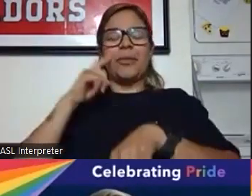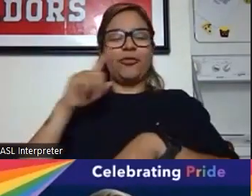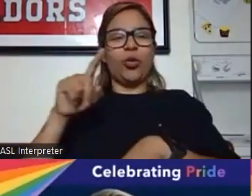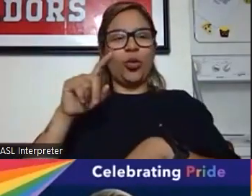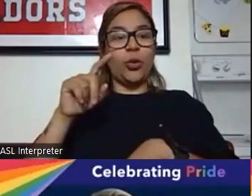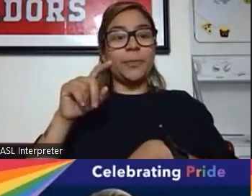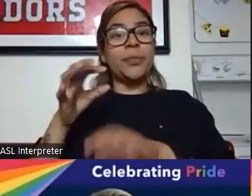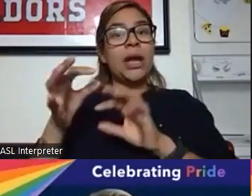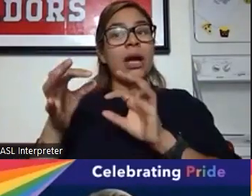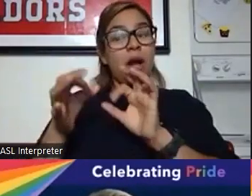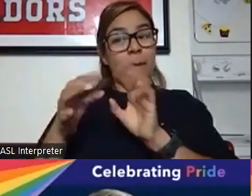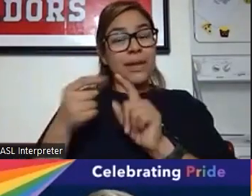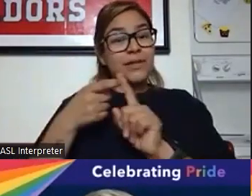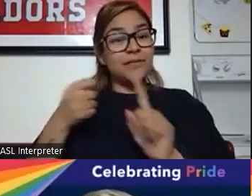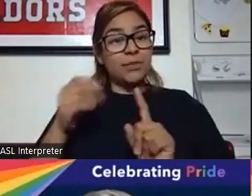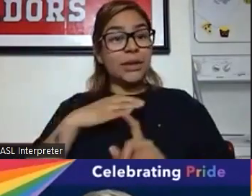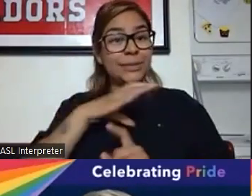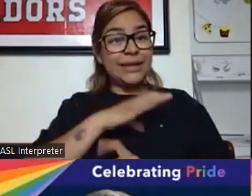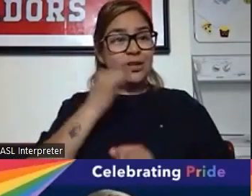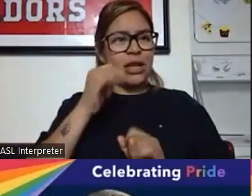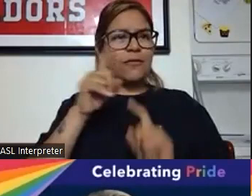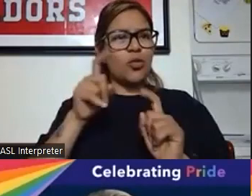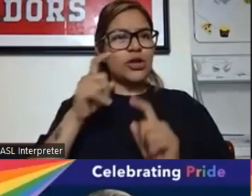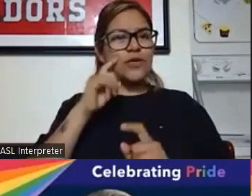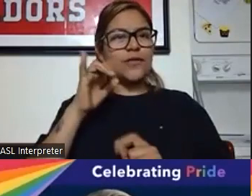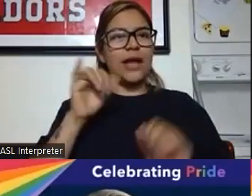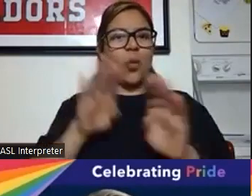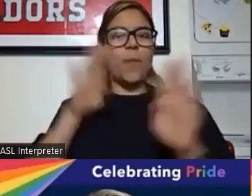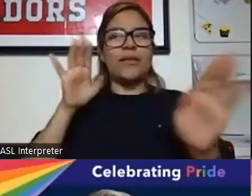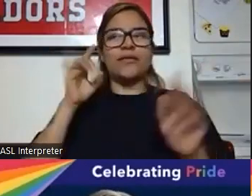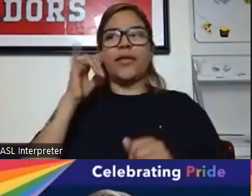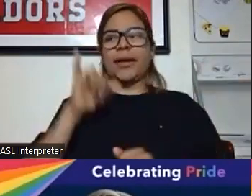committee member comments and questions. So I'm going to open it up for that right now.